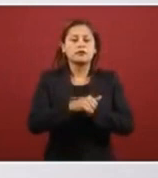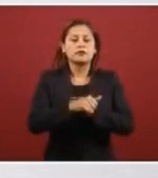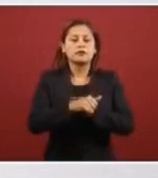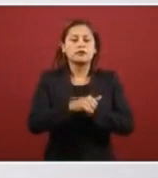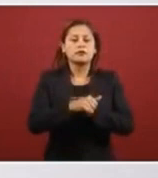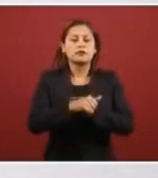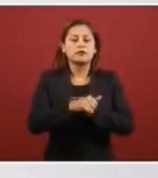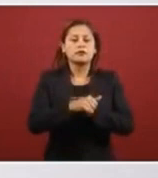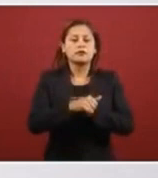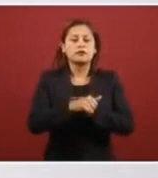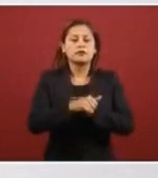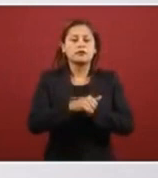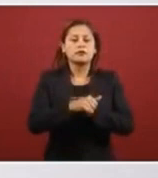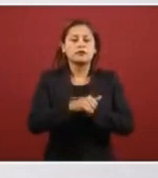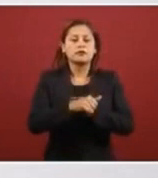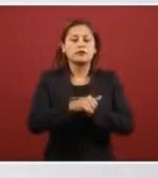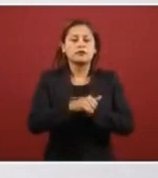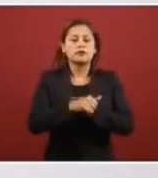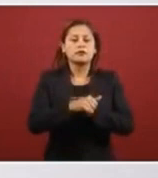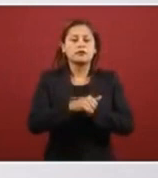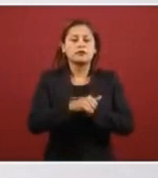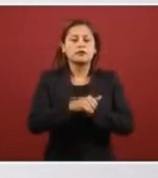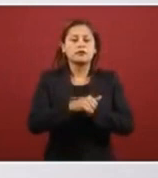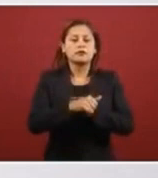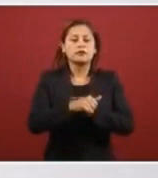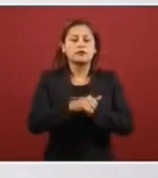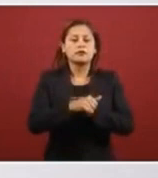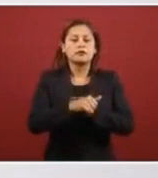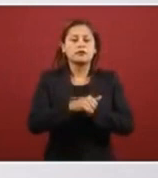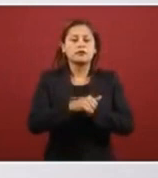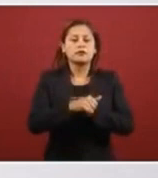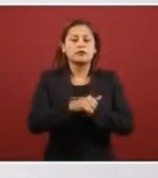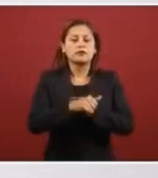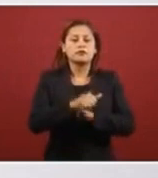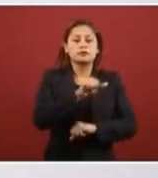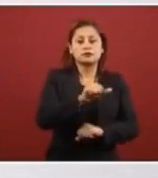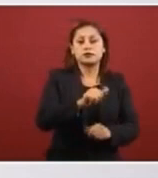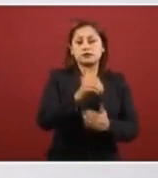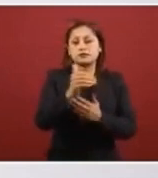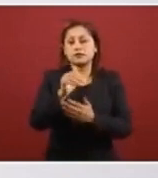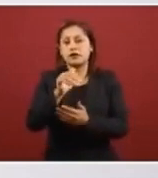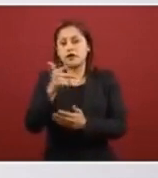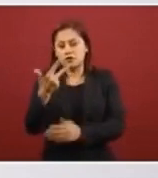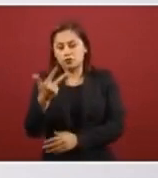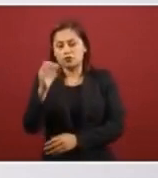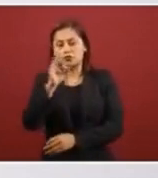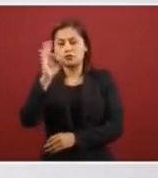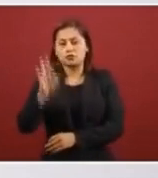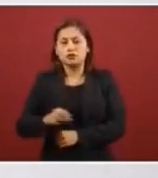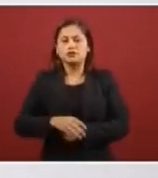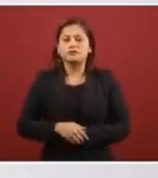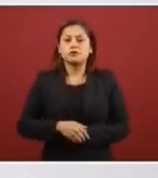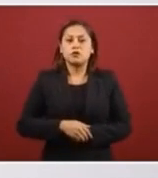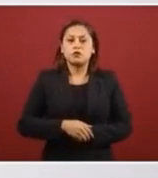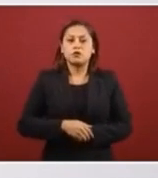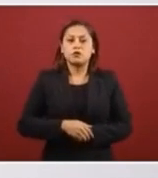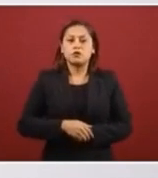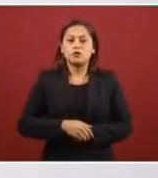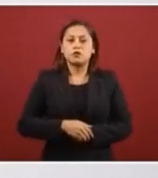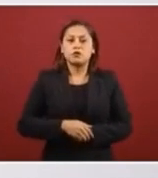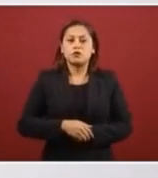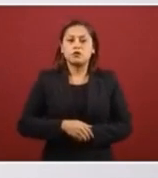eepa went from 16 to 8 percent and